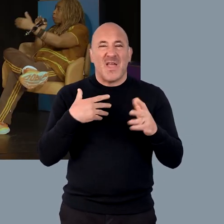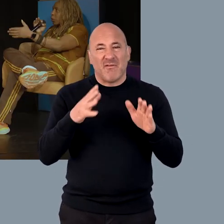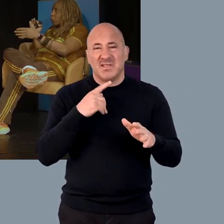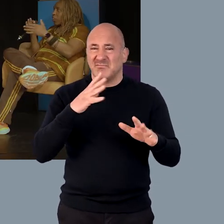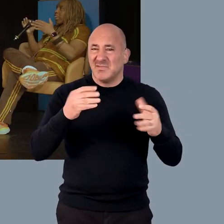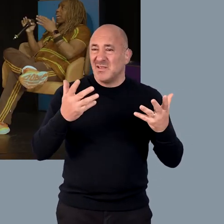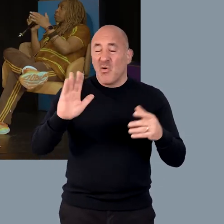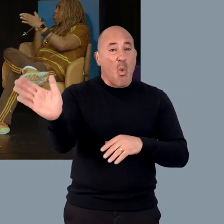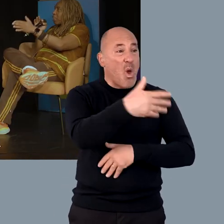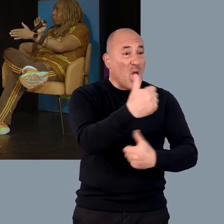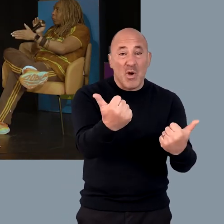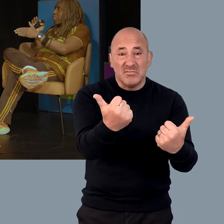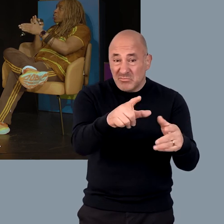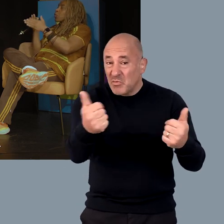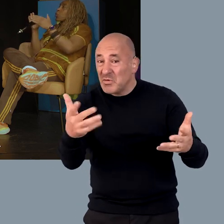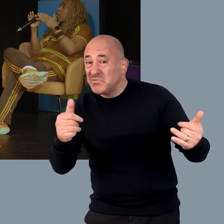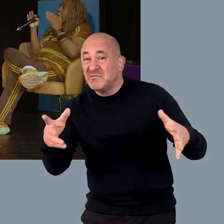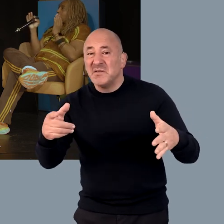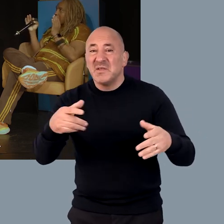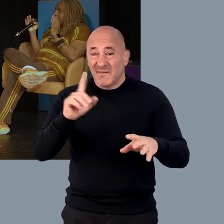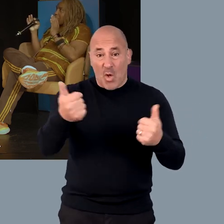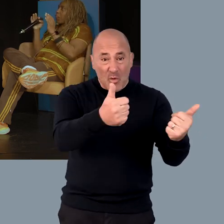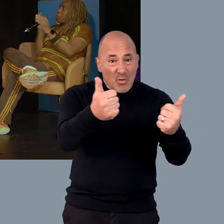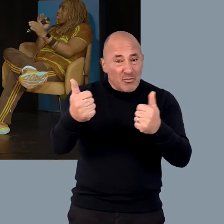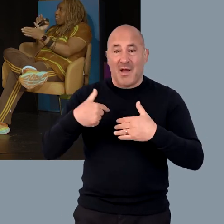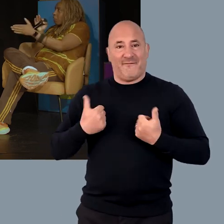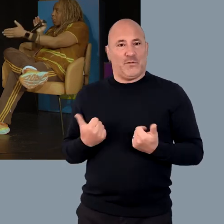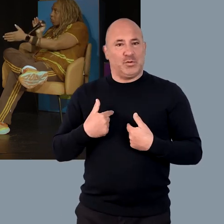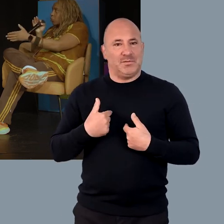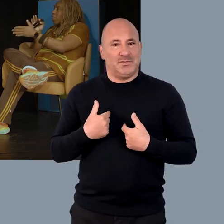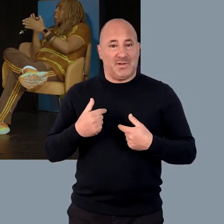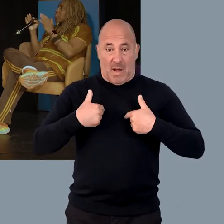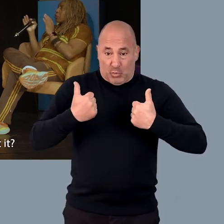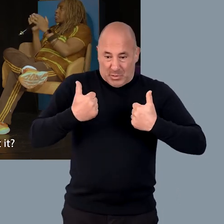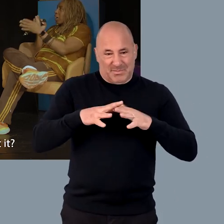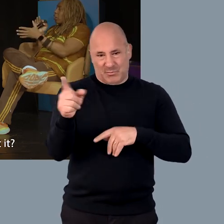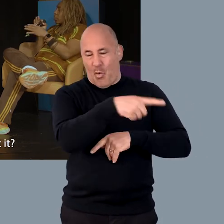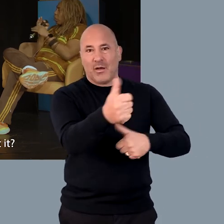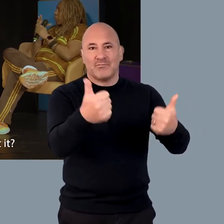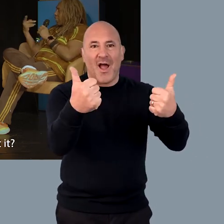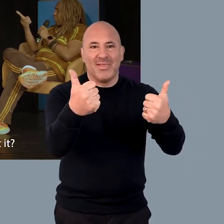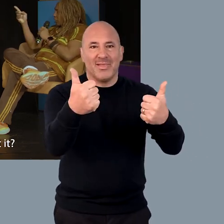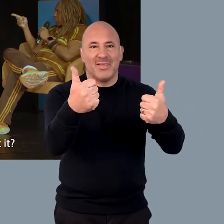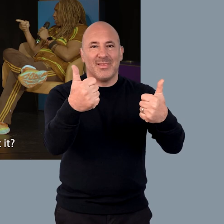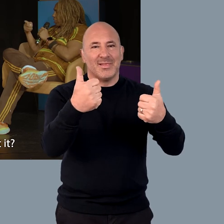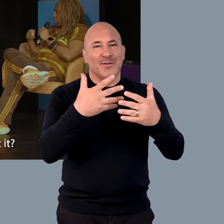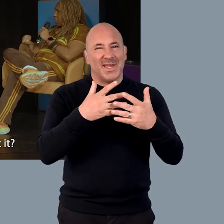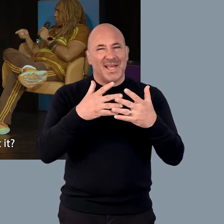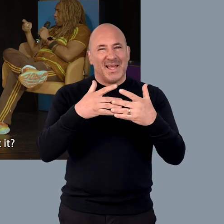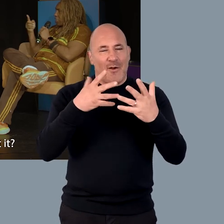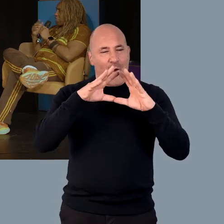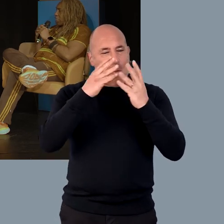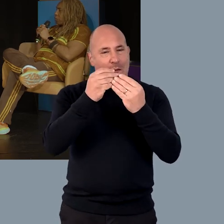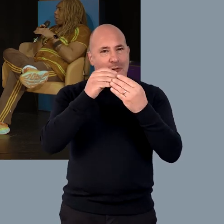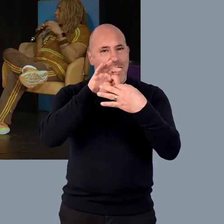is everybody. All right, how if everybody else is all right? I'm better if I'm better everyone else is all right So it's the it's a whole helix kind of